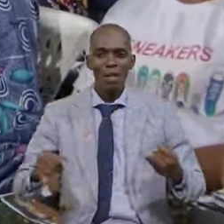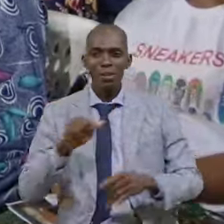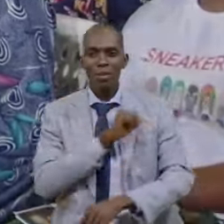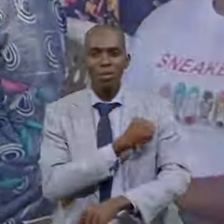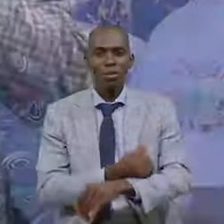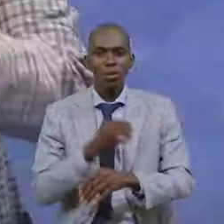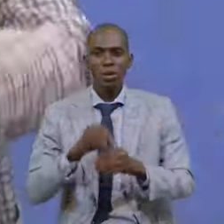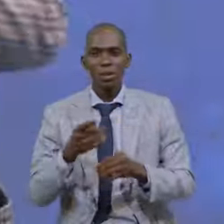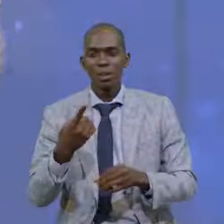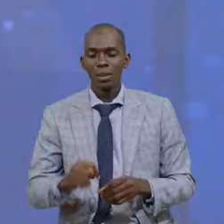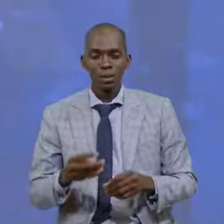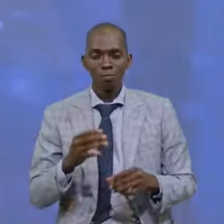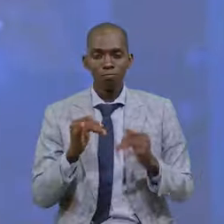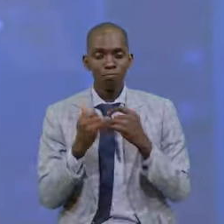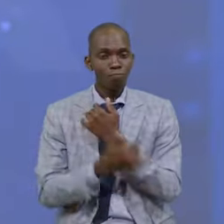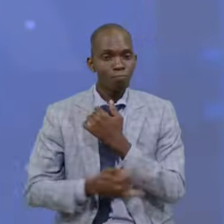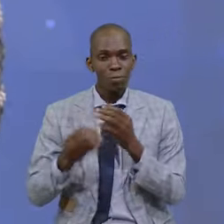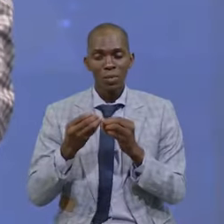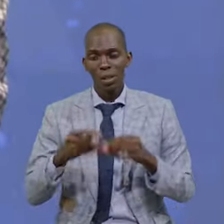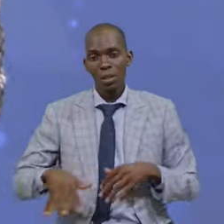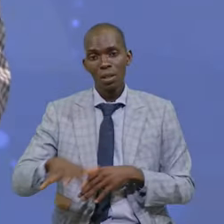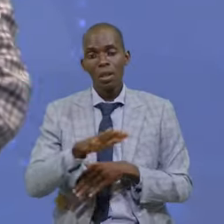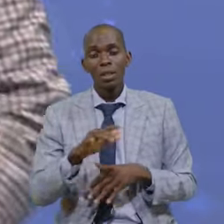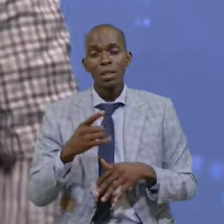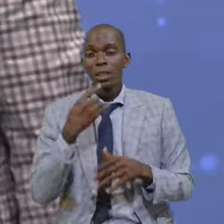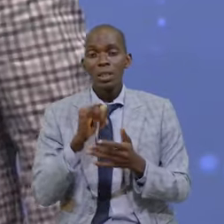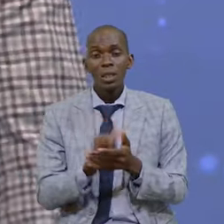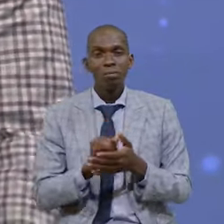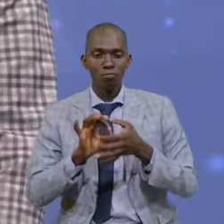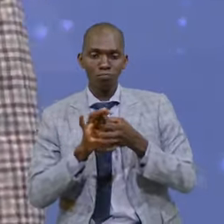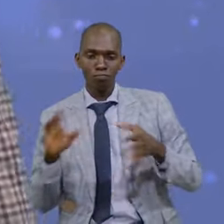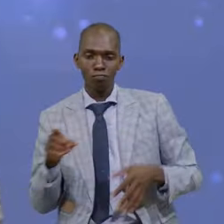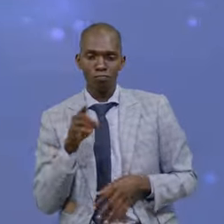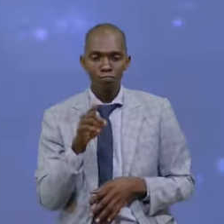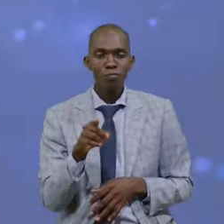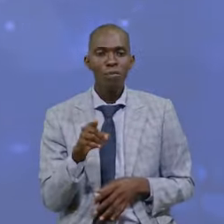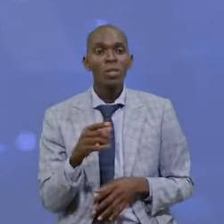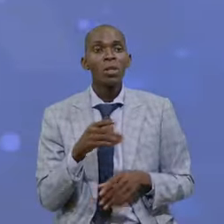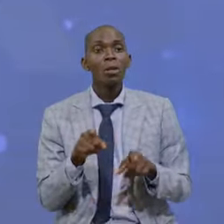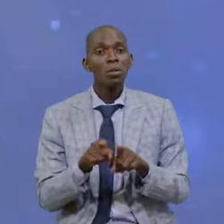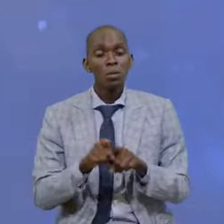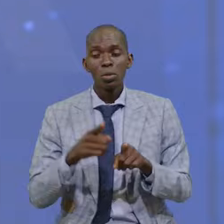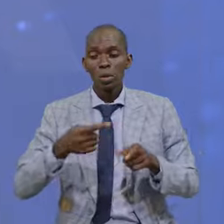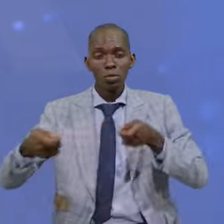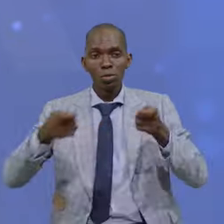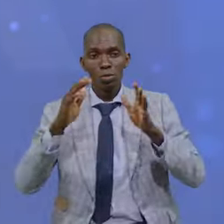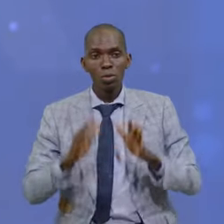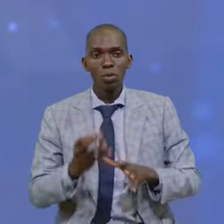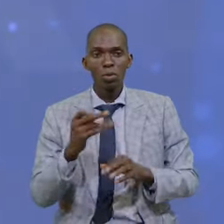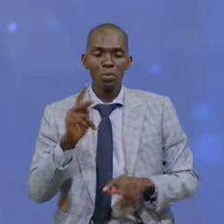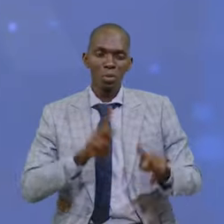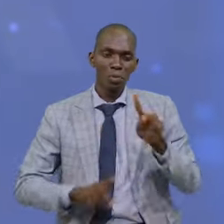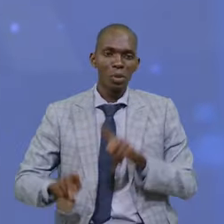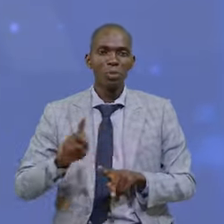land. The king sent and loosed him, even the ruler of the people,